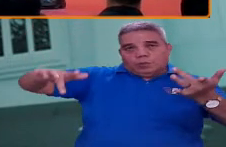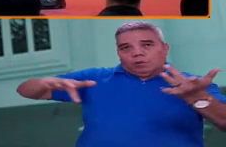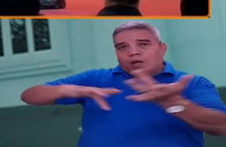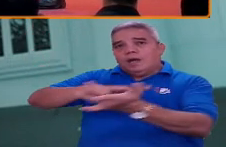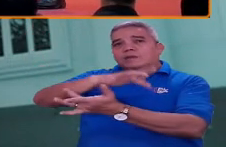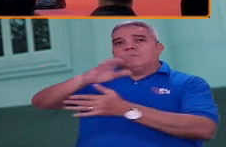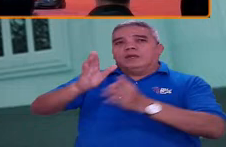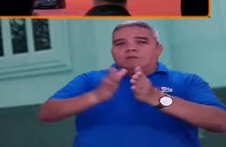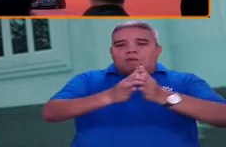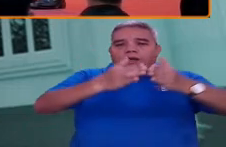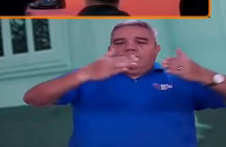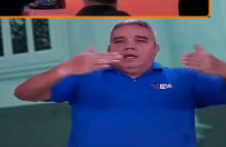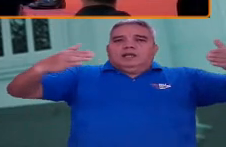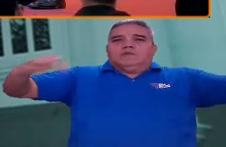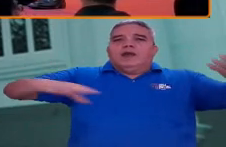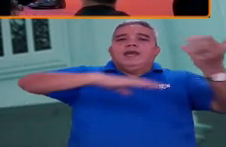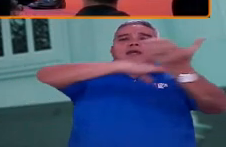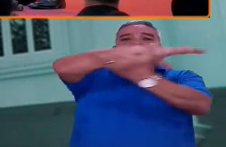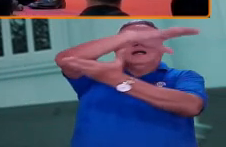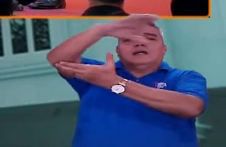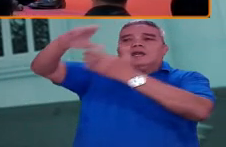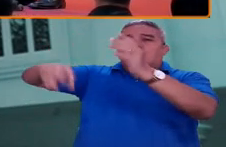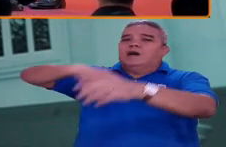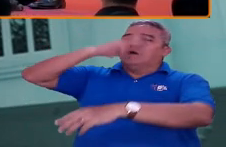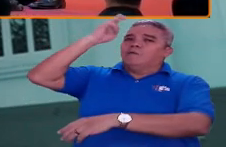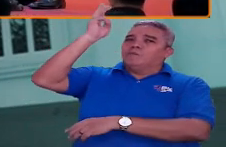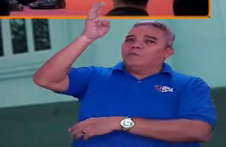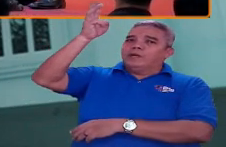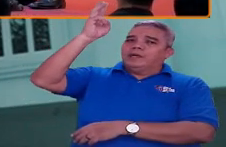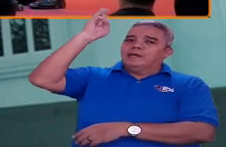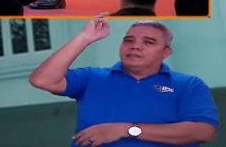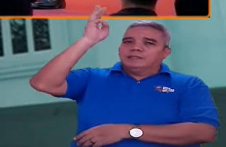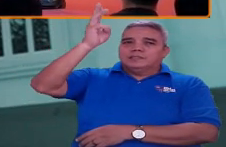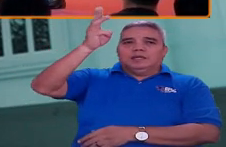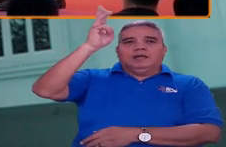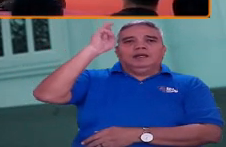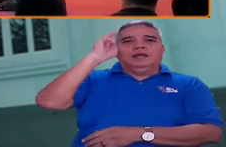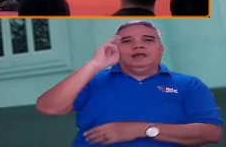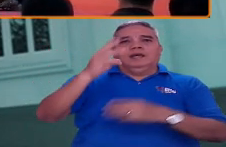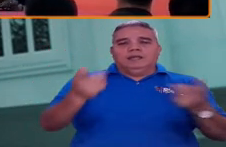grace. Surrounded by so great a cloud of